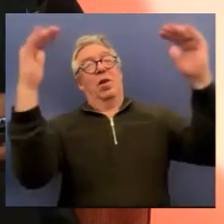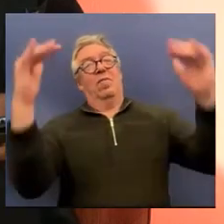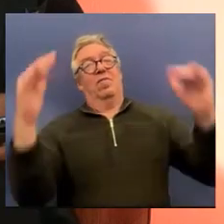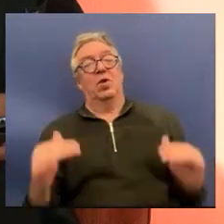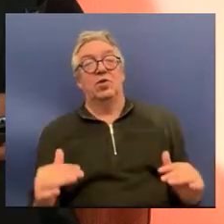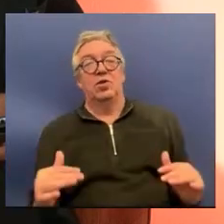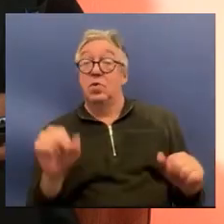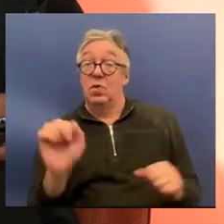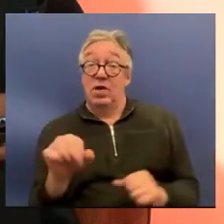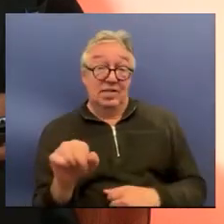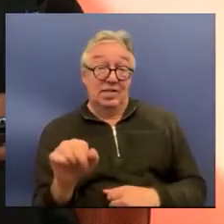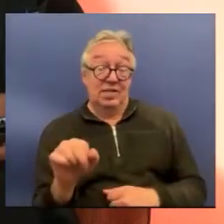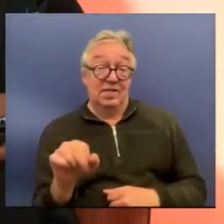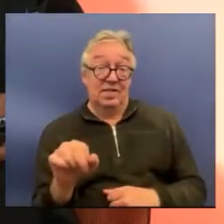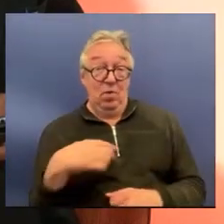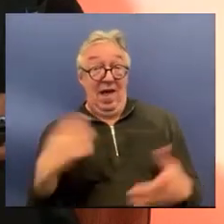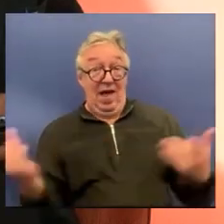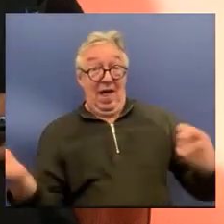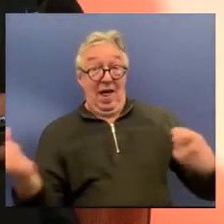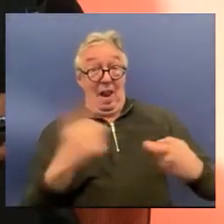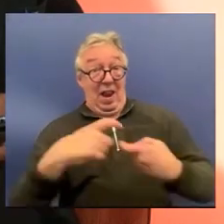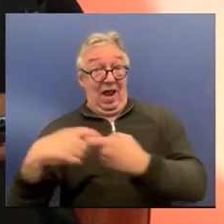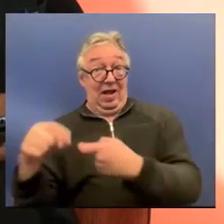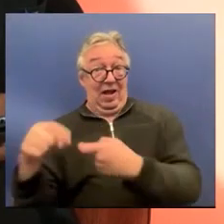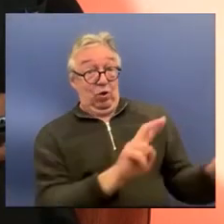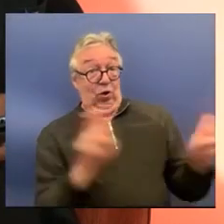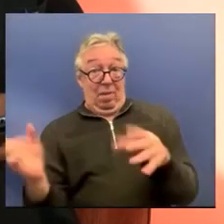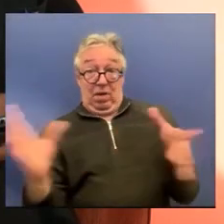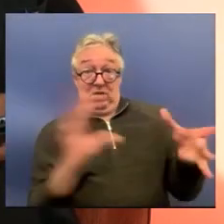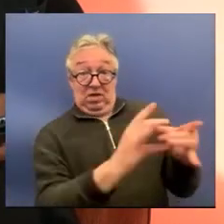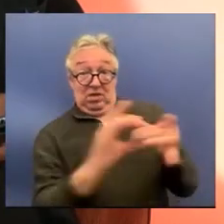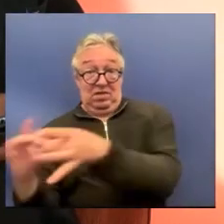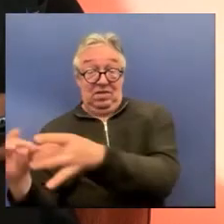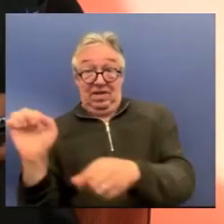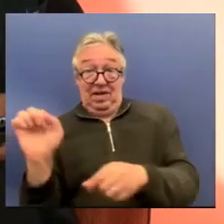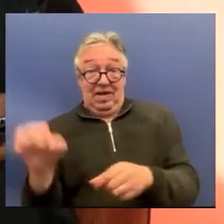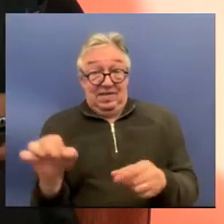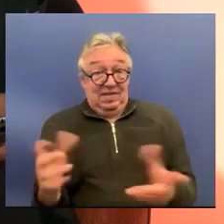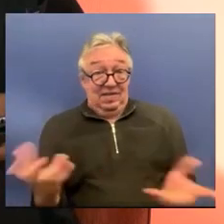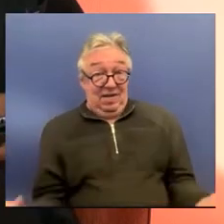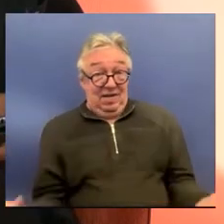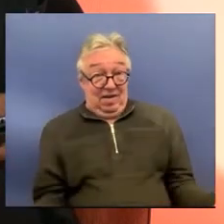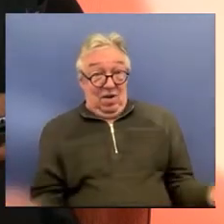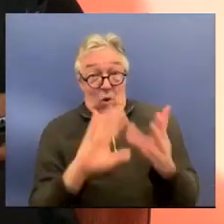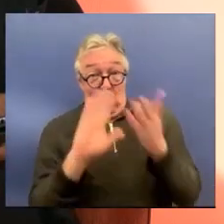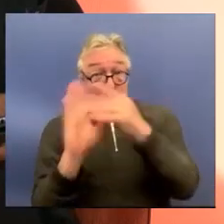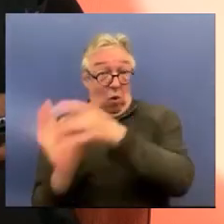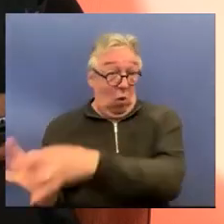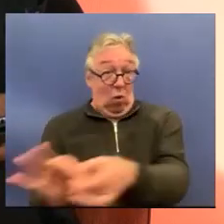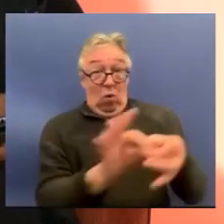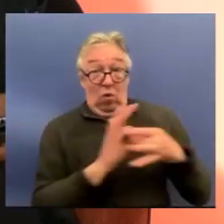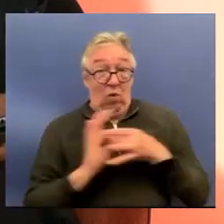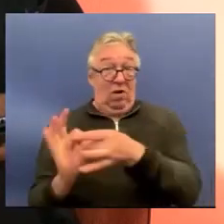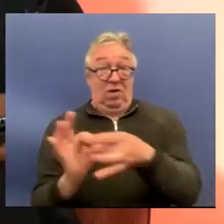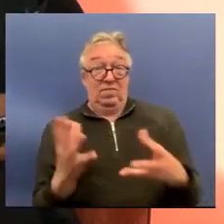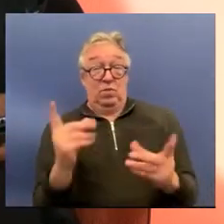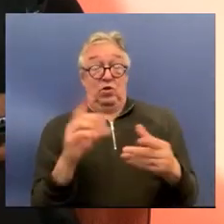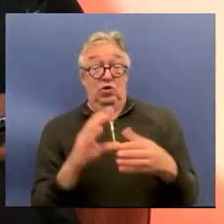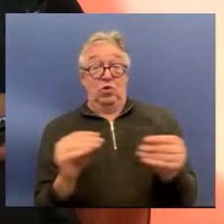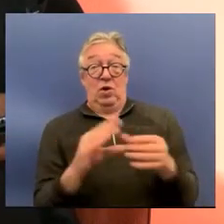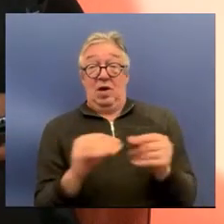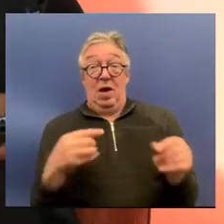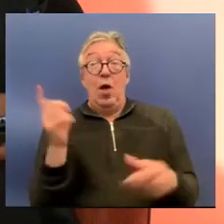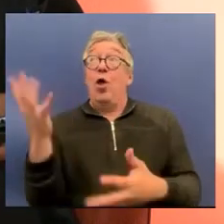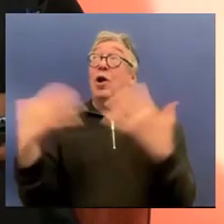absolutely link all those things, because for us, they're part of the same story. We can never solve the climate crisis unless we solve